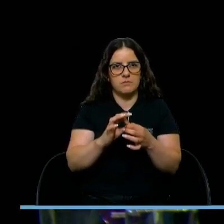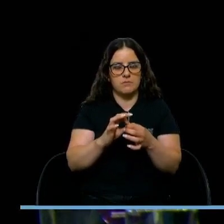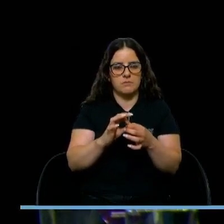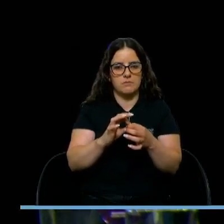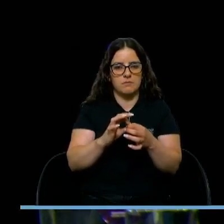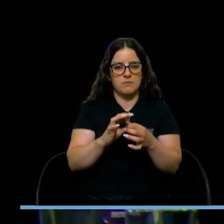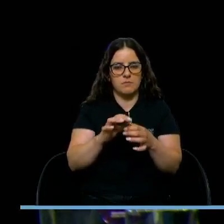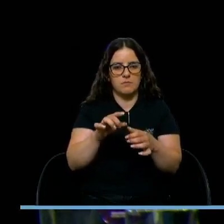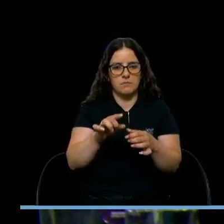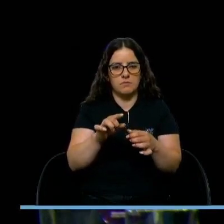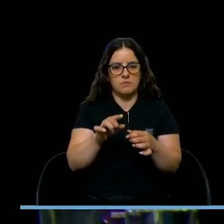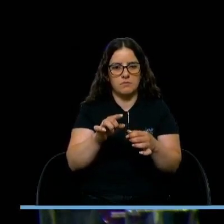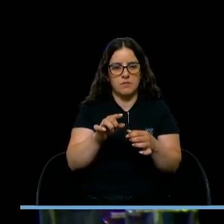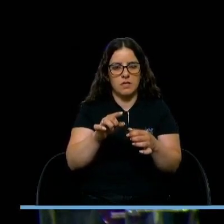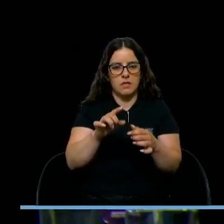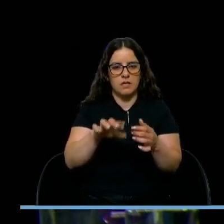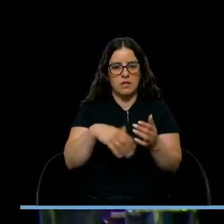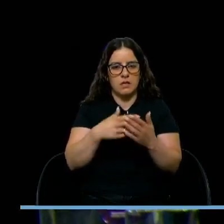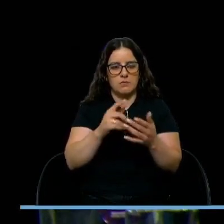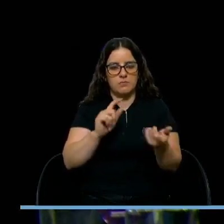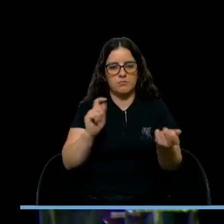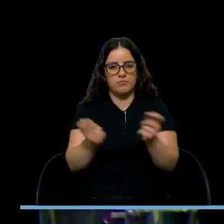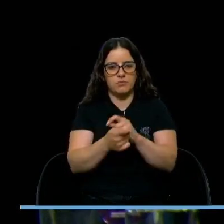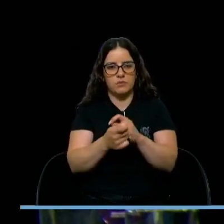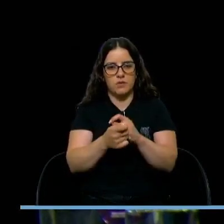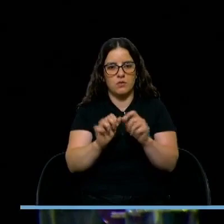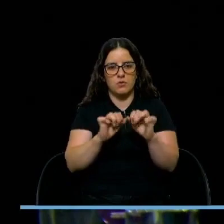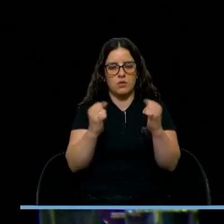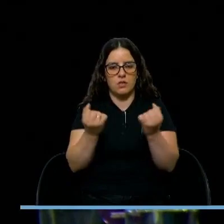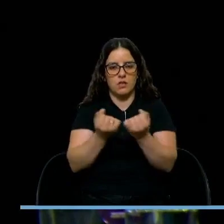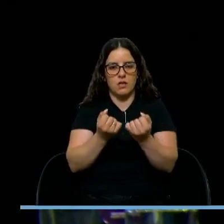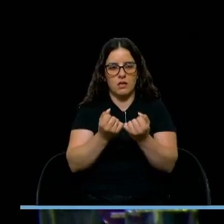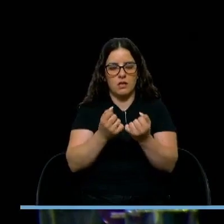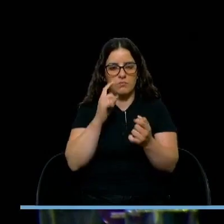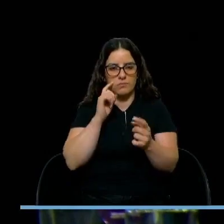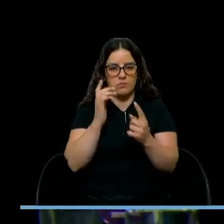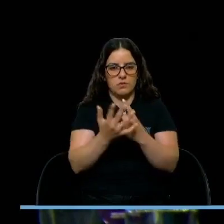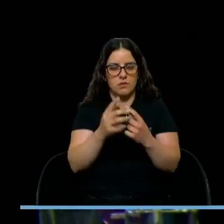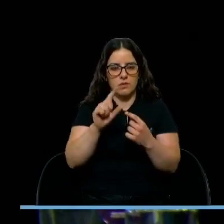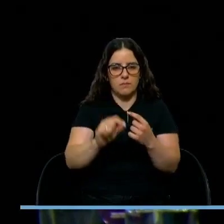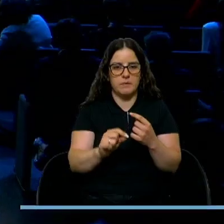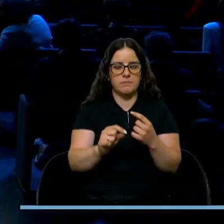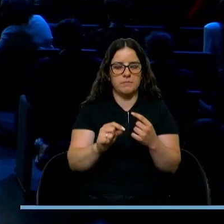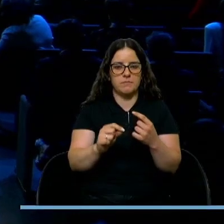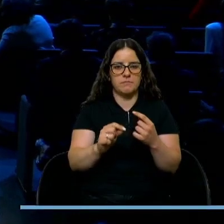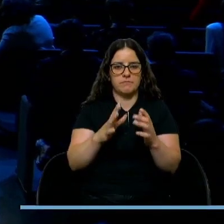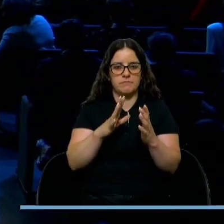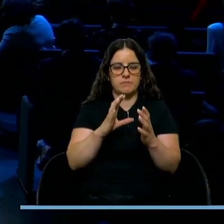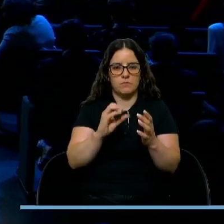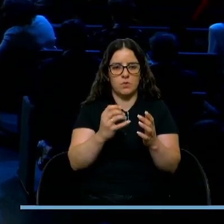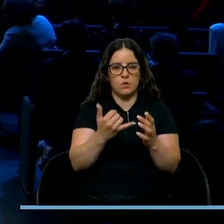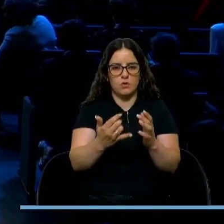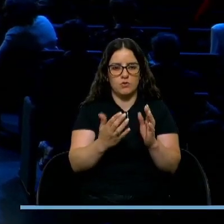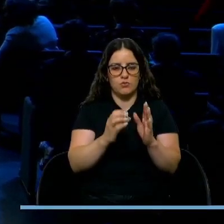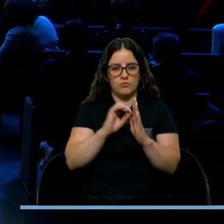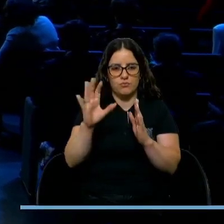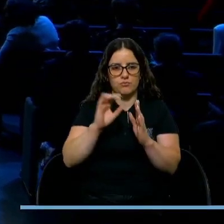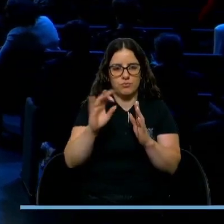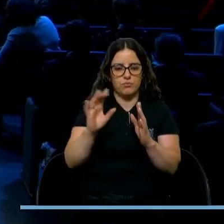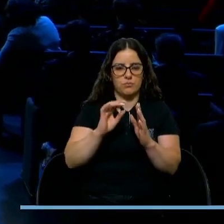be able to do this shift into a more sustainable society and